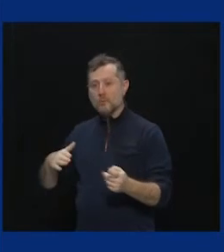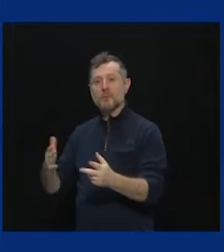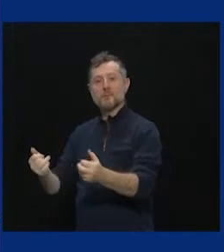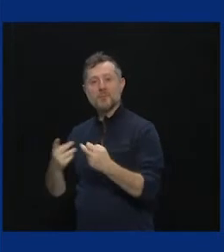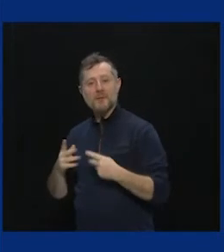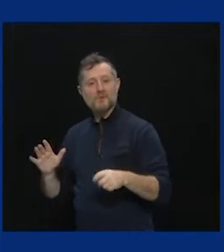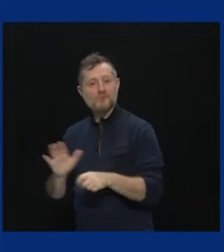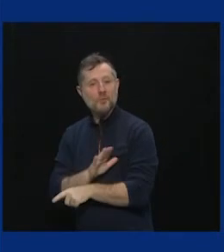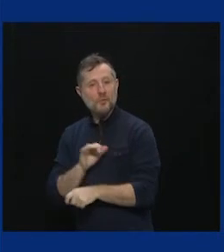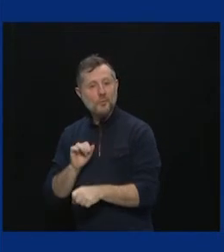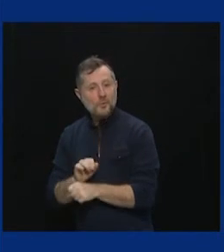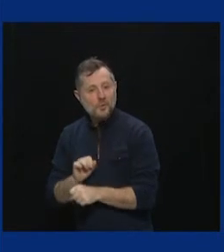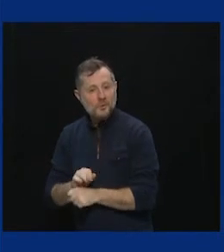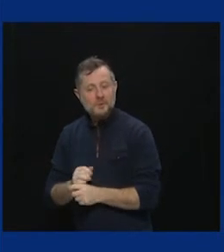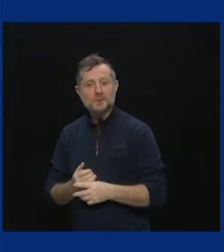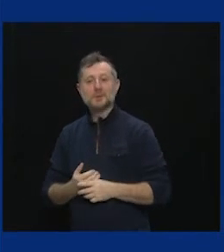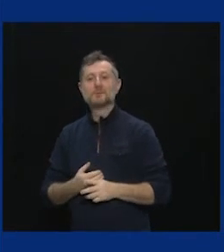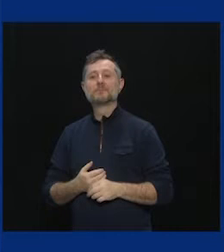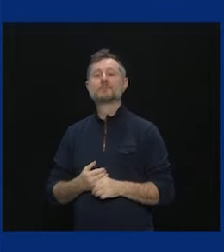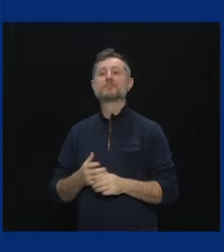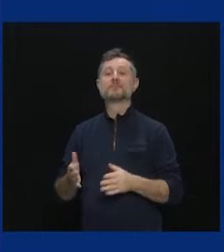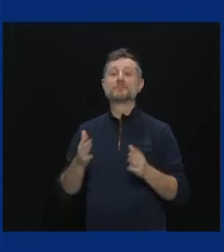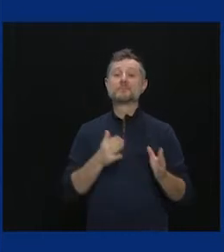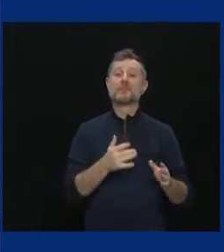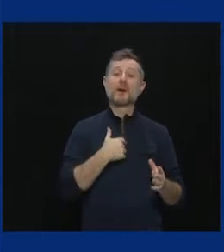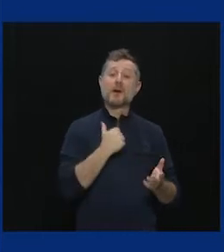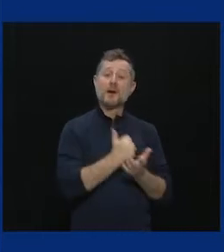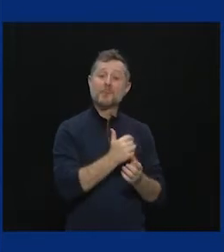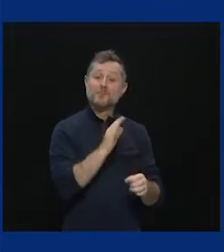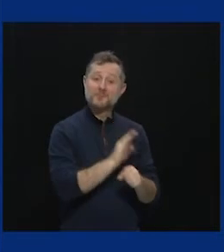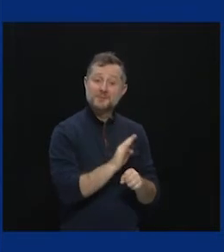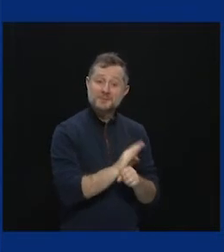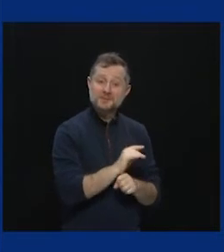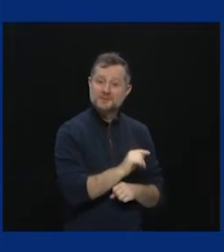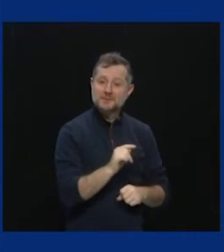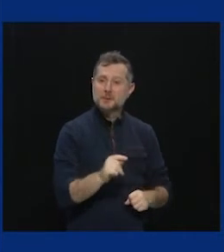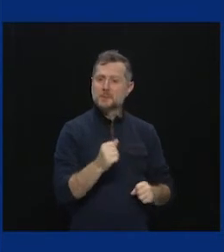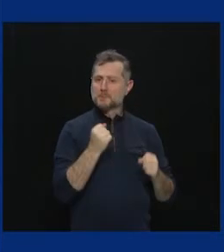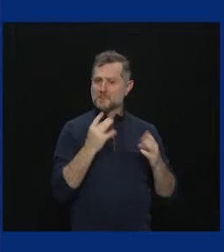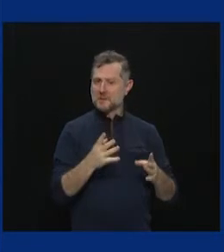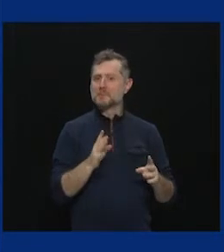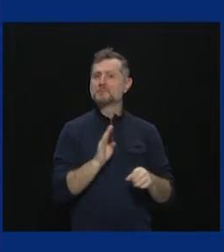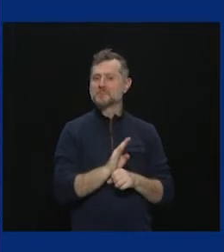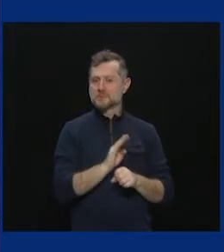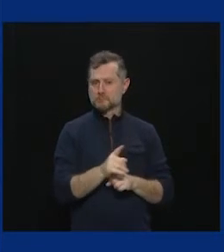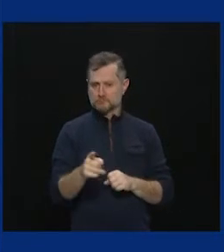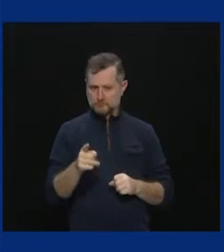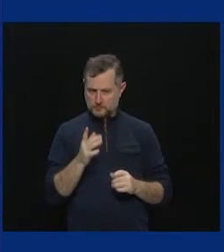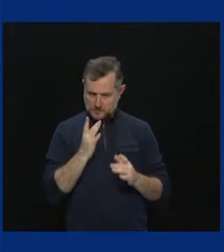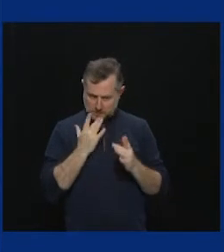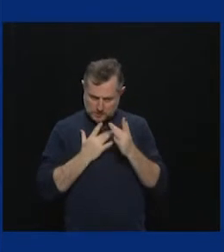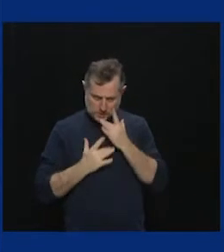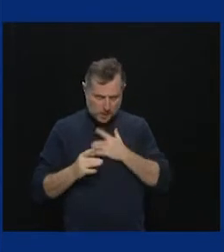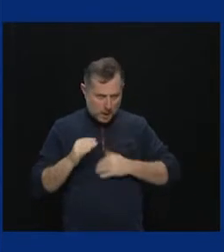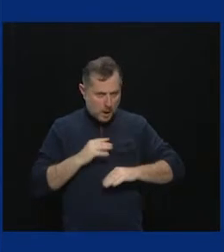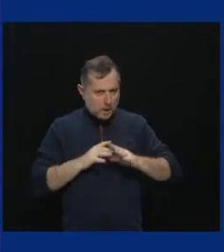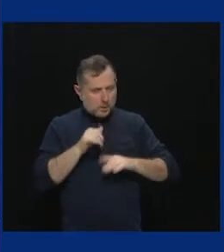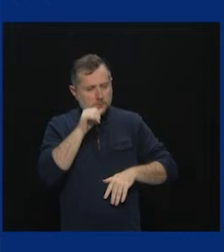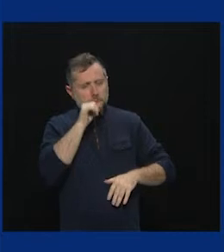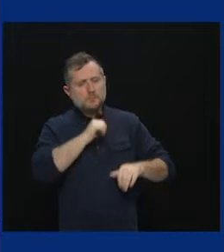help our businesses. A lot of businesses, just how much longer do I have to hold on? How much longer? We're announcing a $100